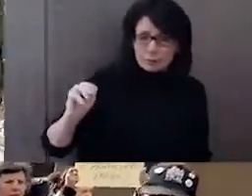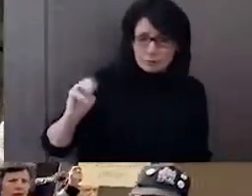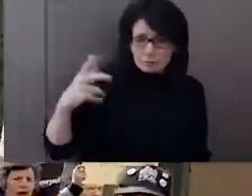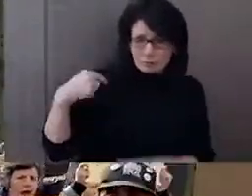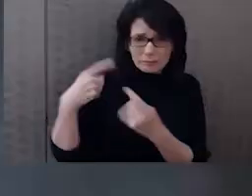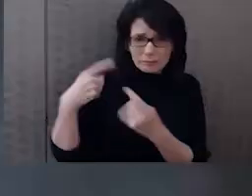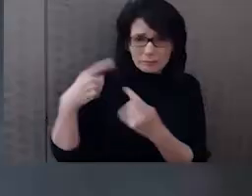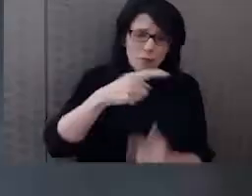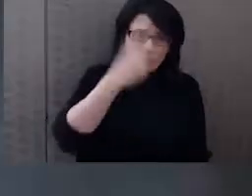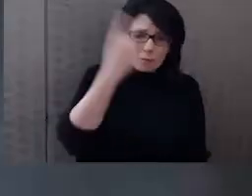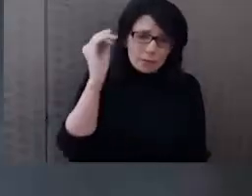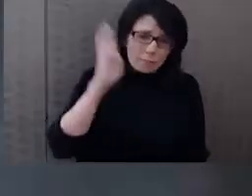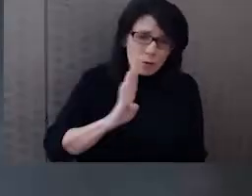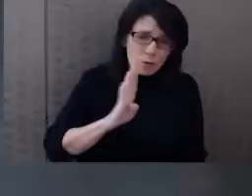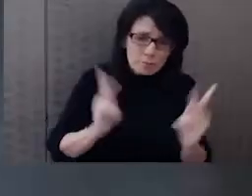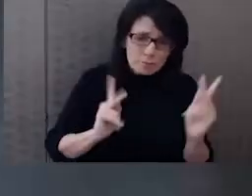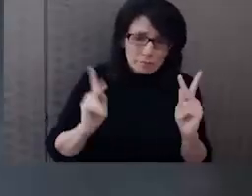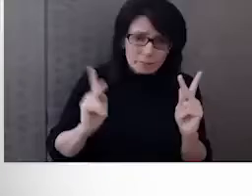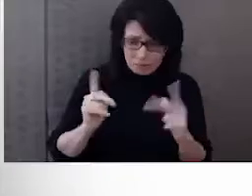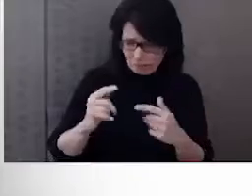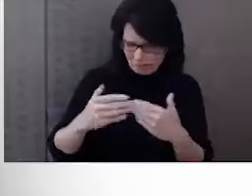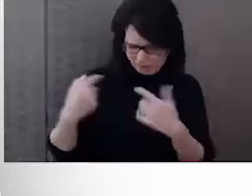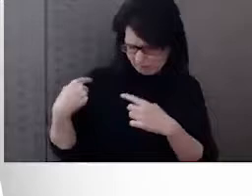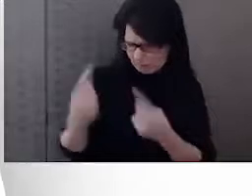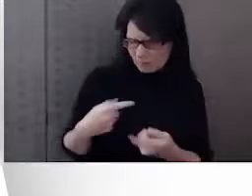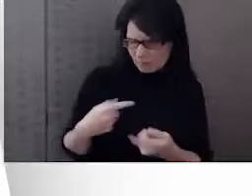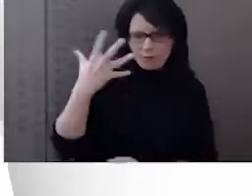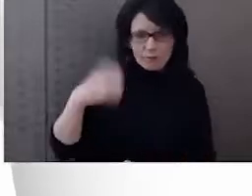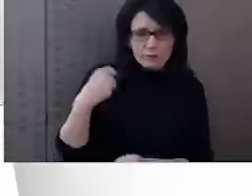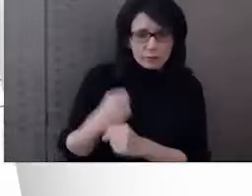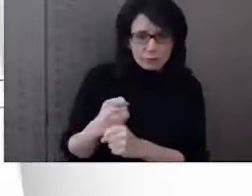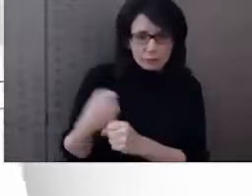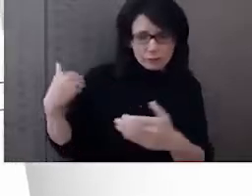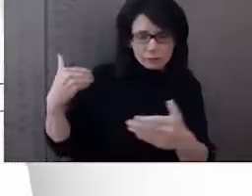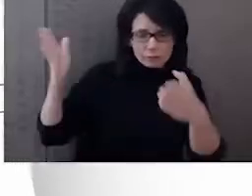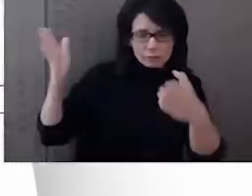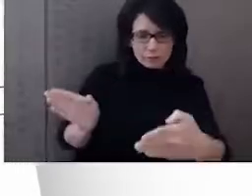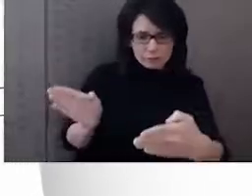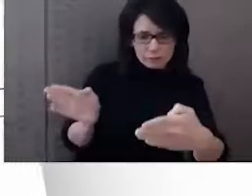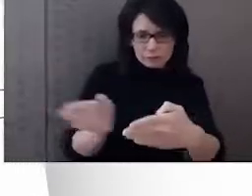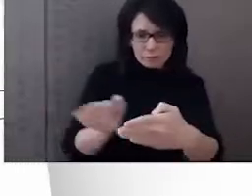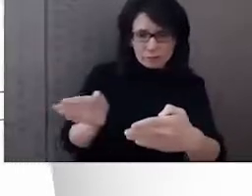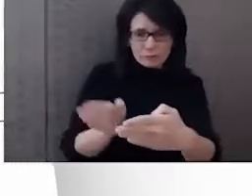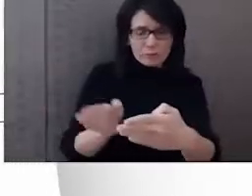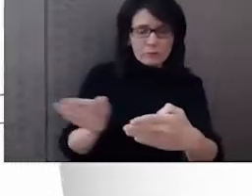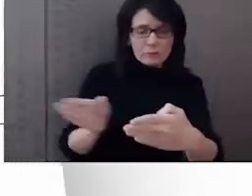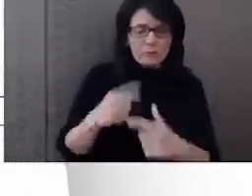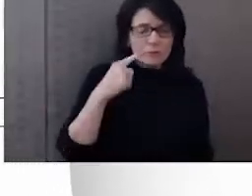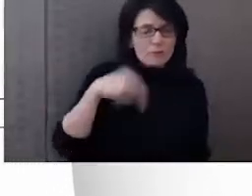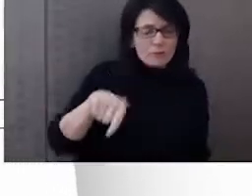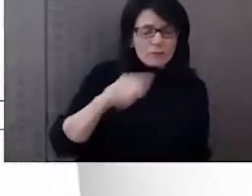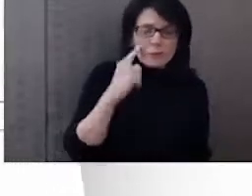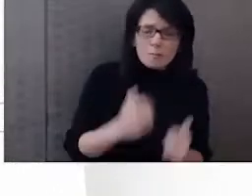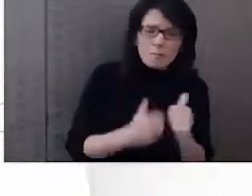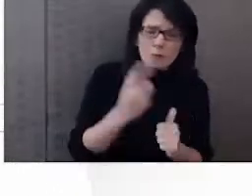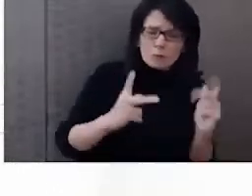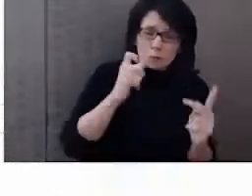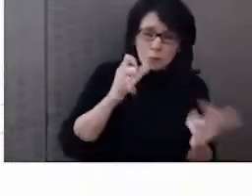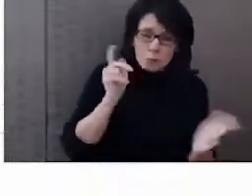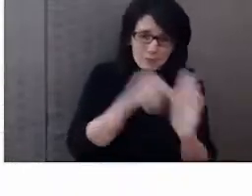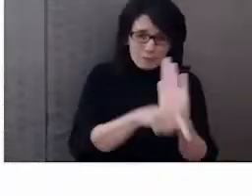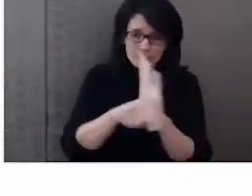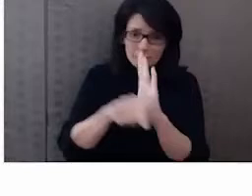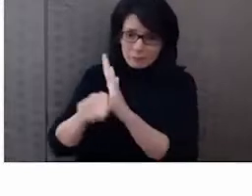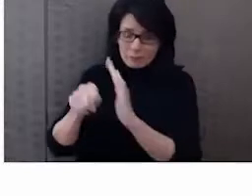black and brown people. In the course of a five-year period, 14 out of 16 people who were killed by cops were black and brown people. Correct